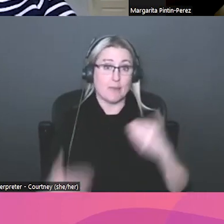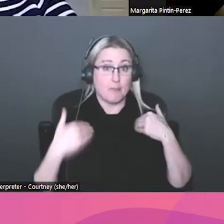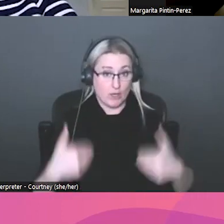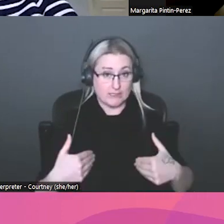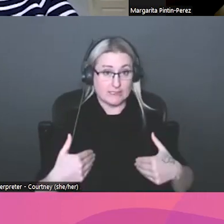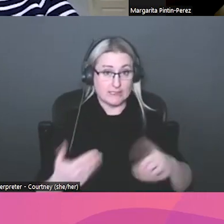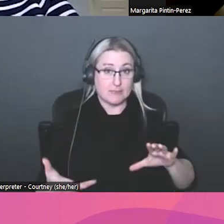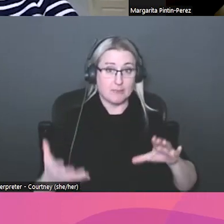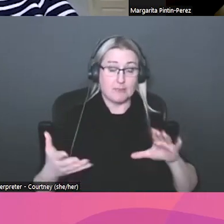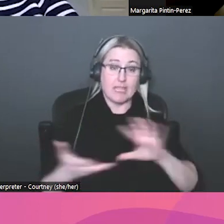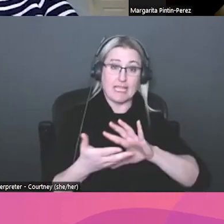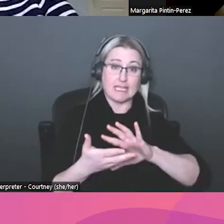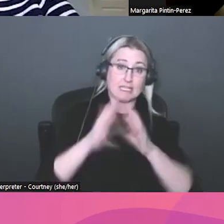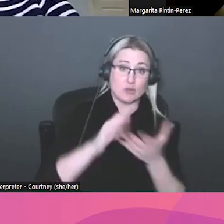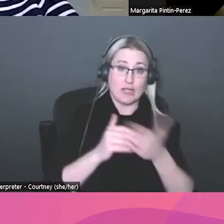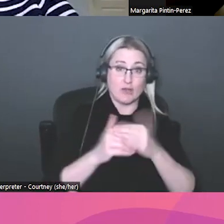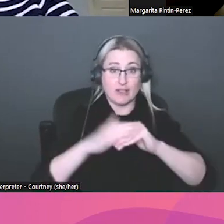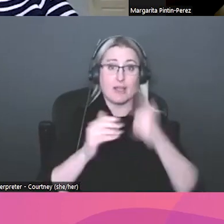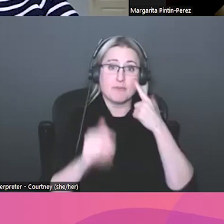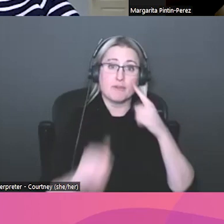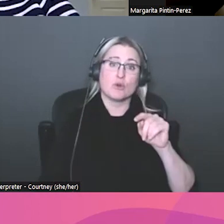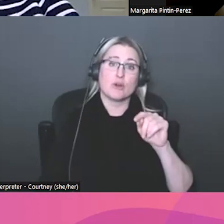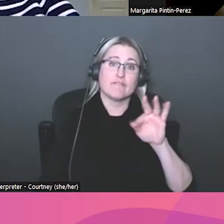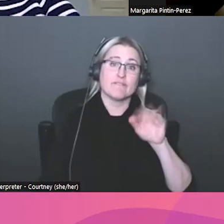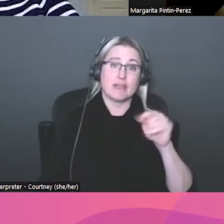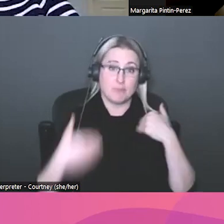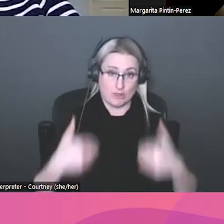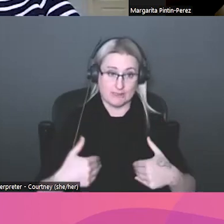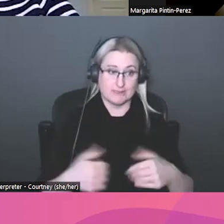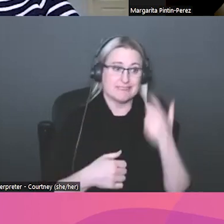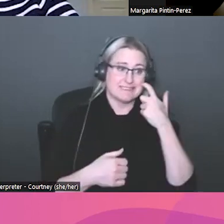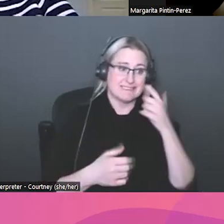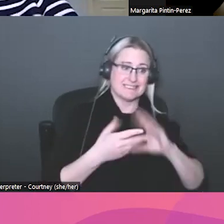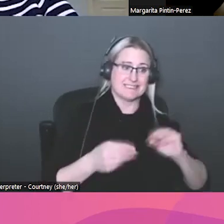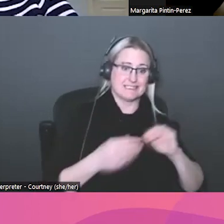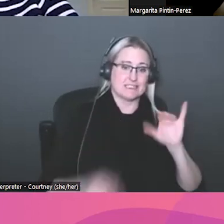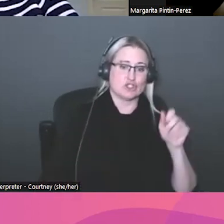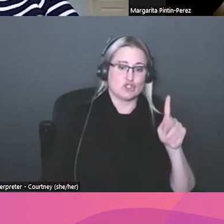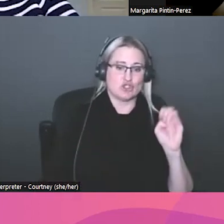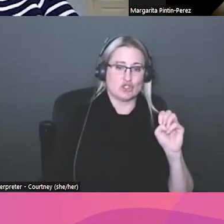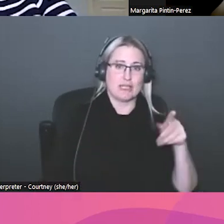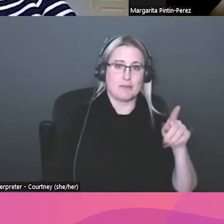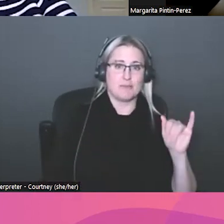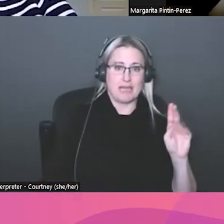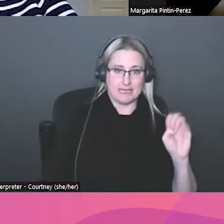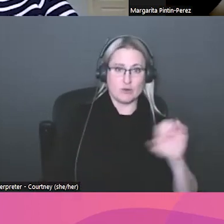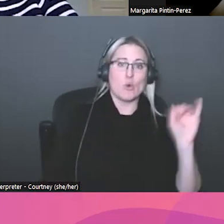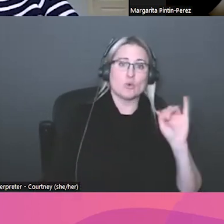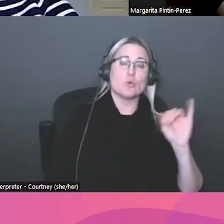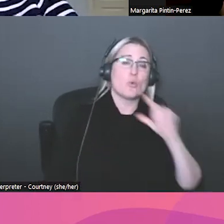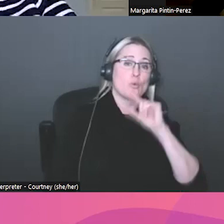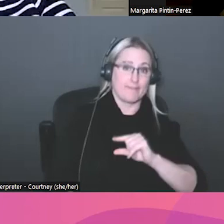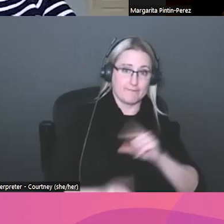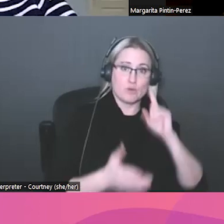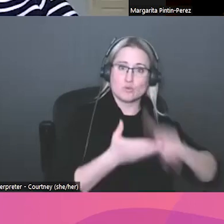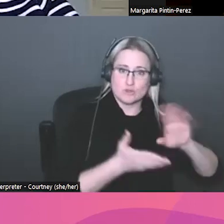with fat bodies, and Jake Pine is a huge researcher in this area, along with a few others out of the Revision Center at Guelph as well, that I would